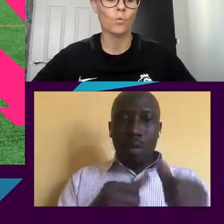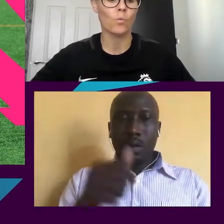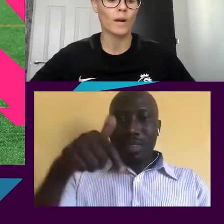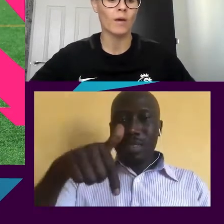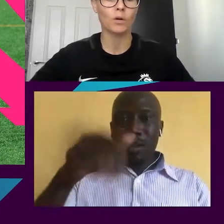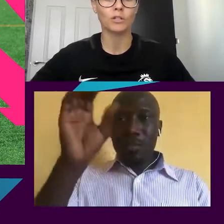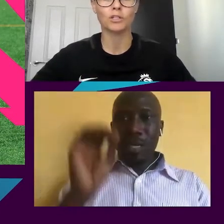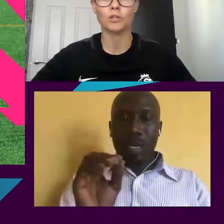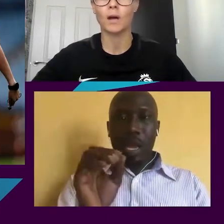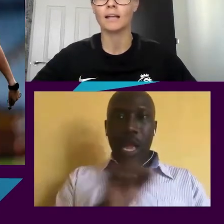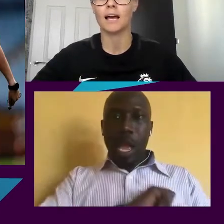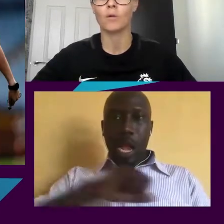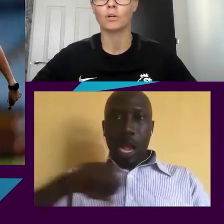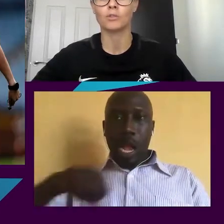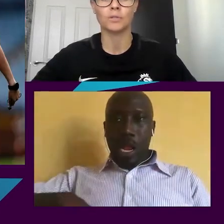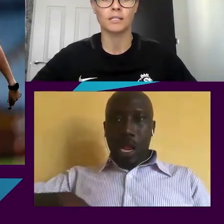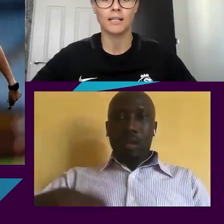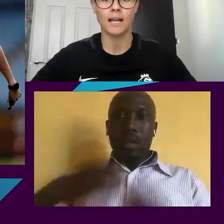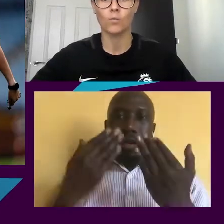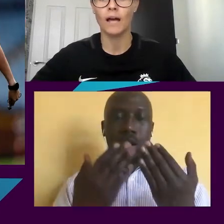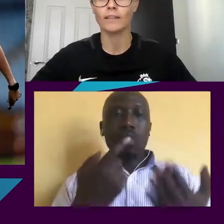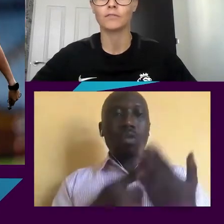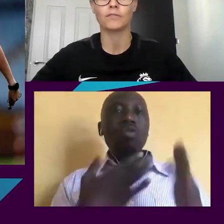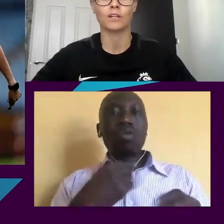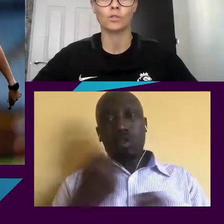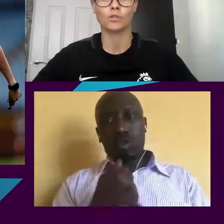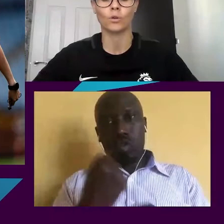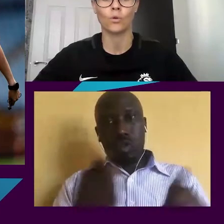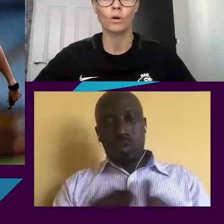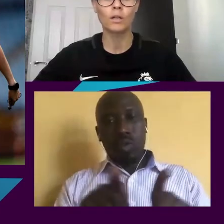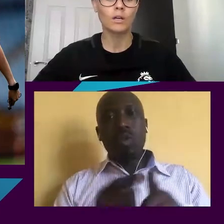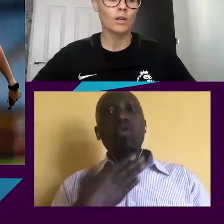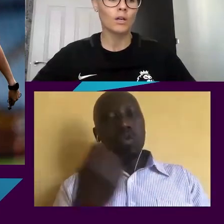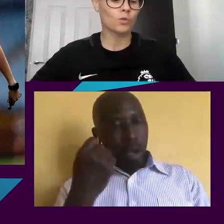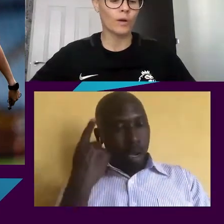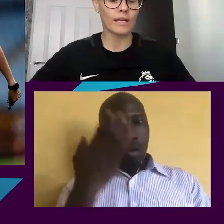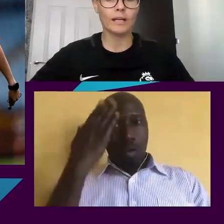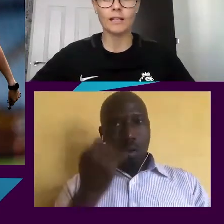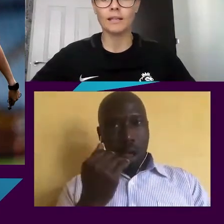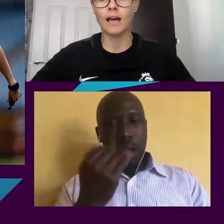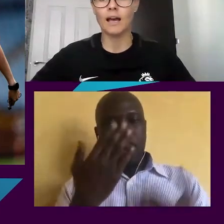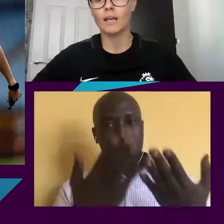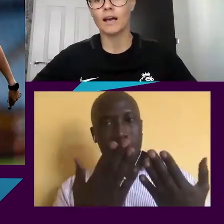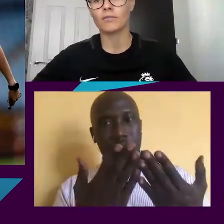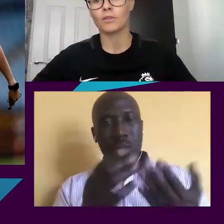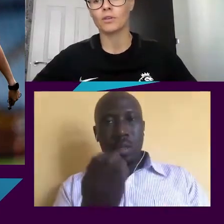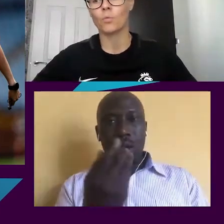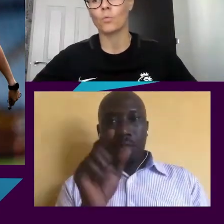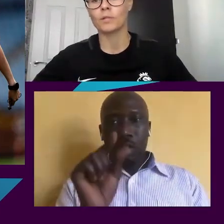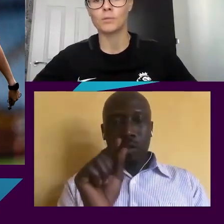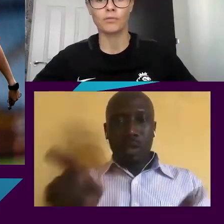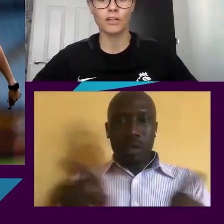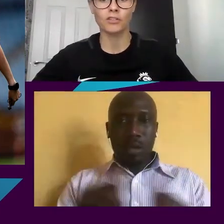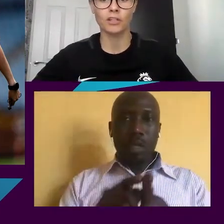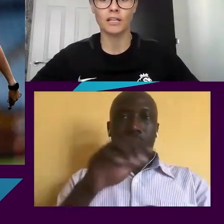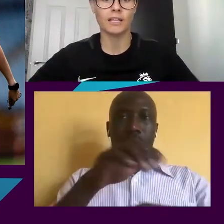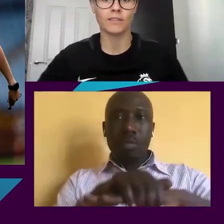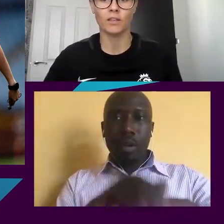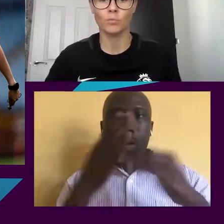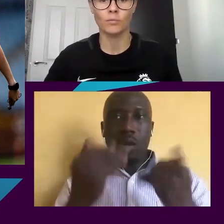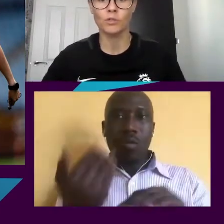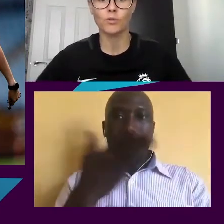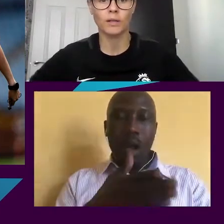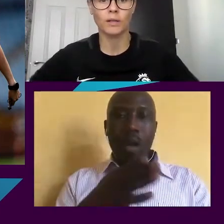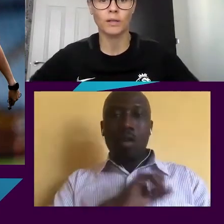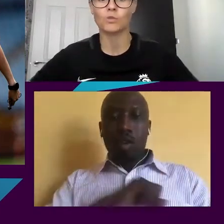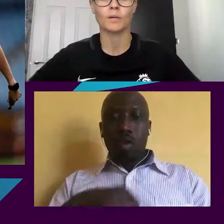So what I wanted to do is I wanted to understand why this figure was so low. So in England now, we have the Women's Professional League